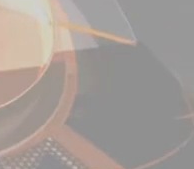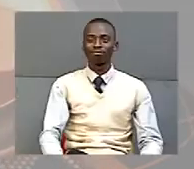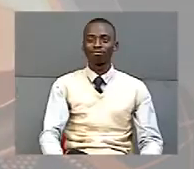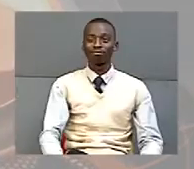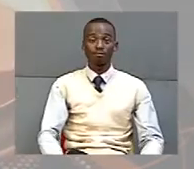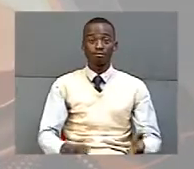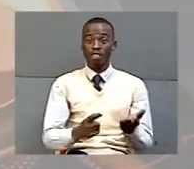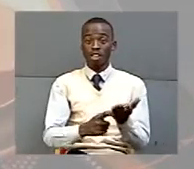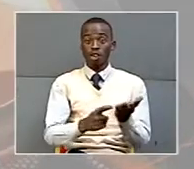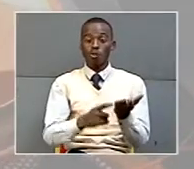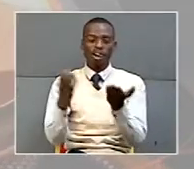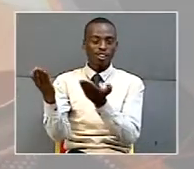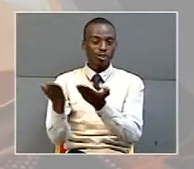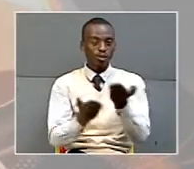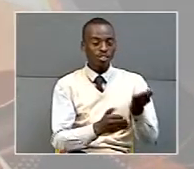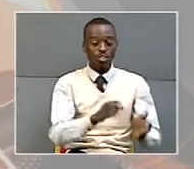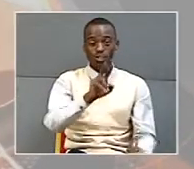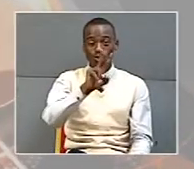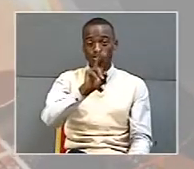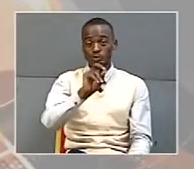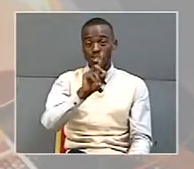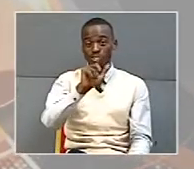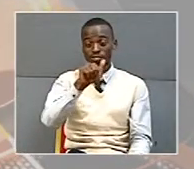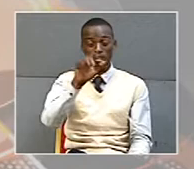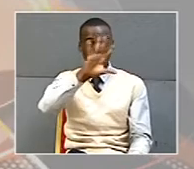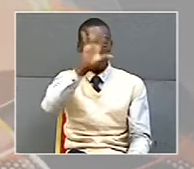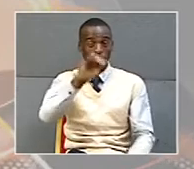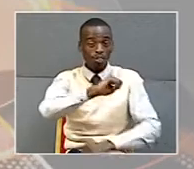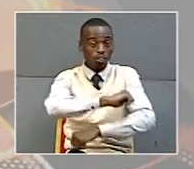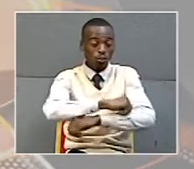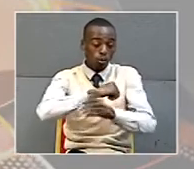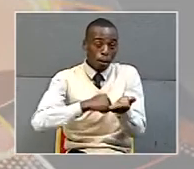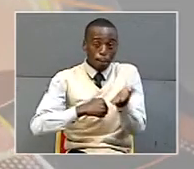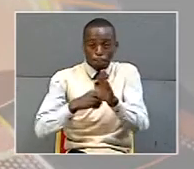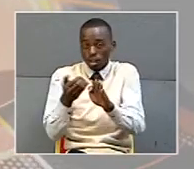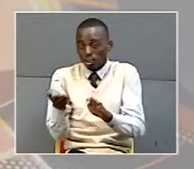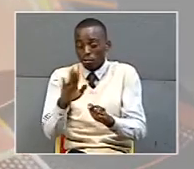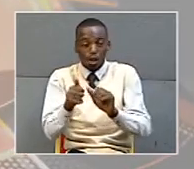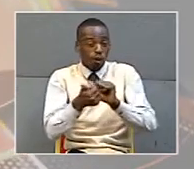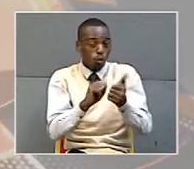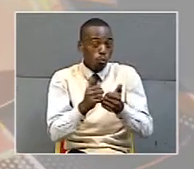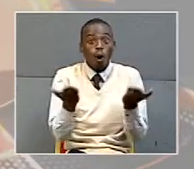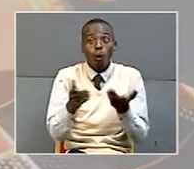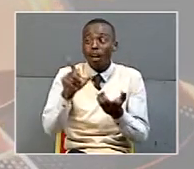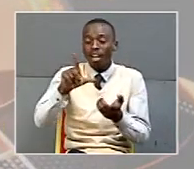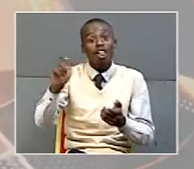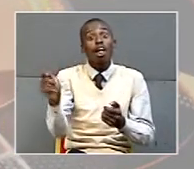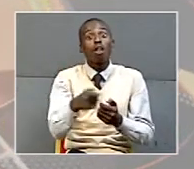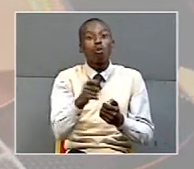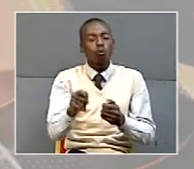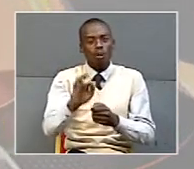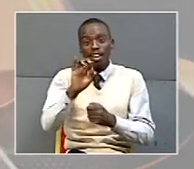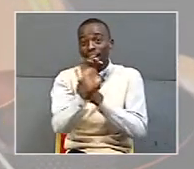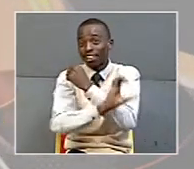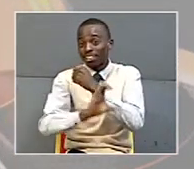Uganda is hosting the 2017 Africa Schools Badminton Tournament at Lugogo Indoor Stadium. 8 countries are